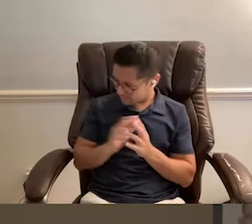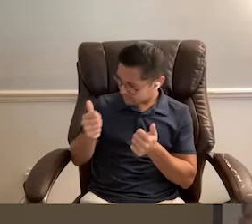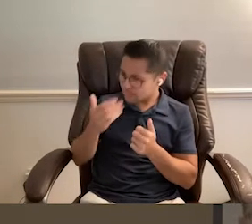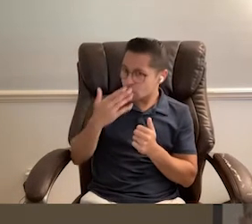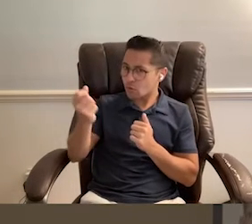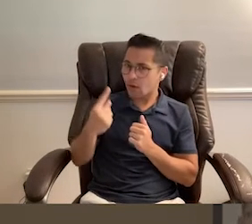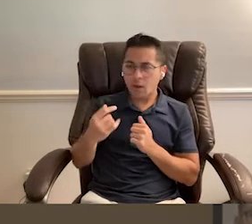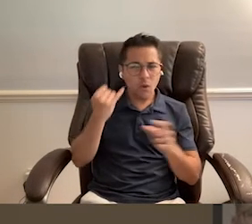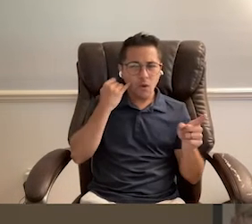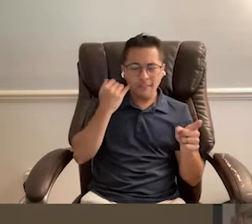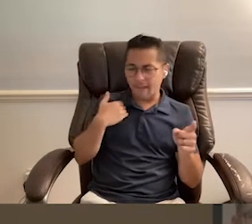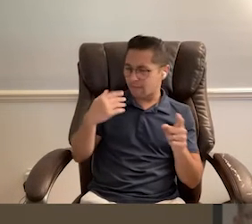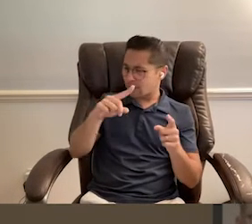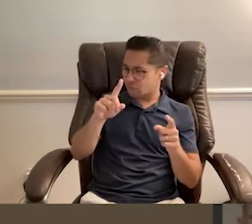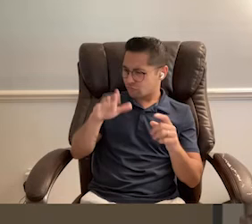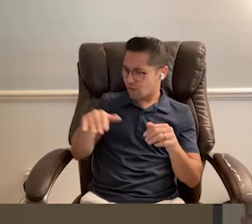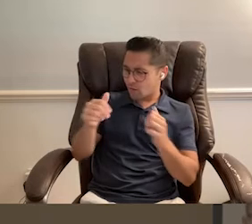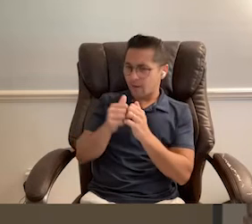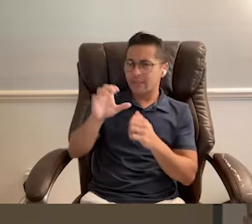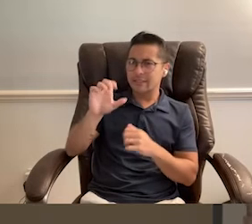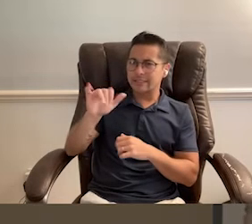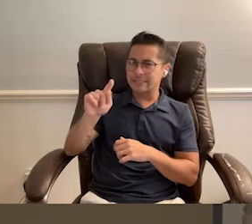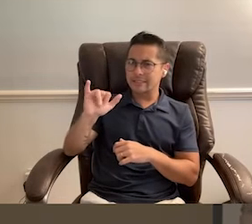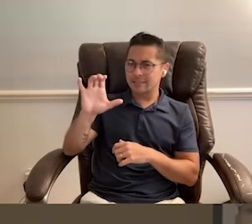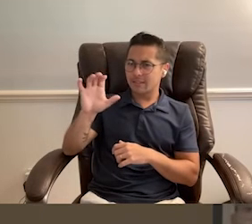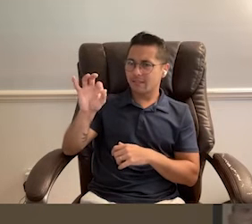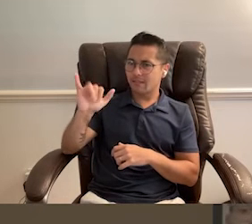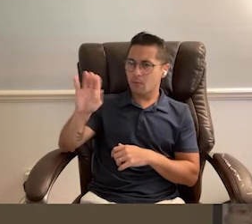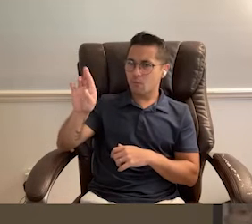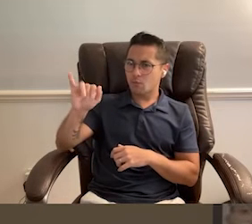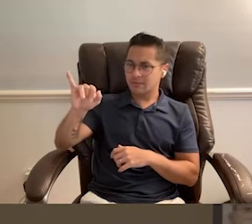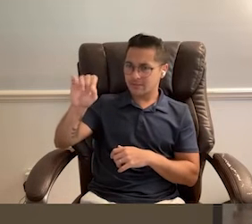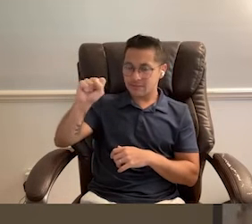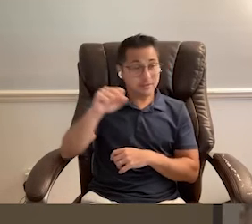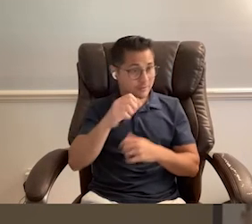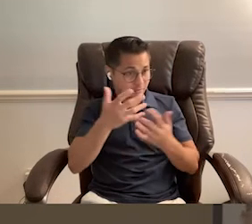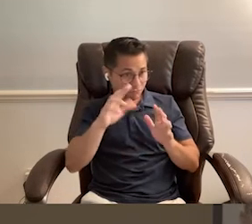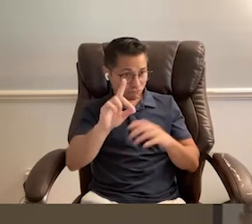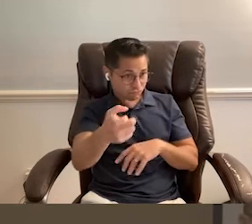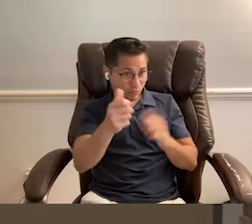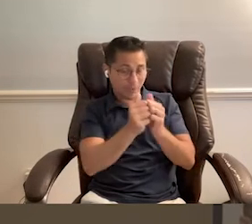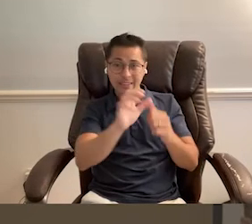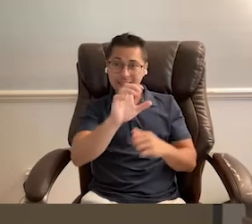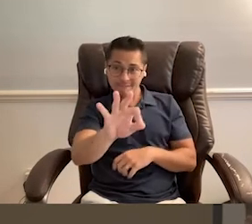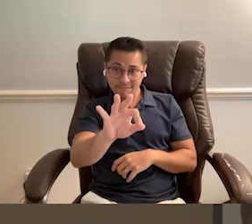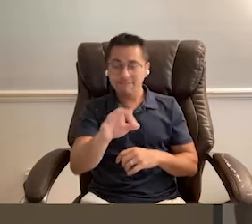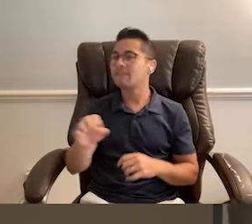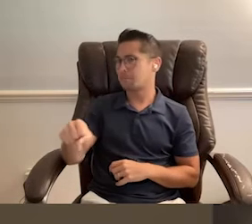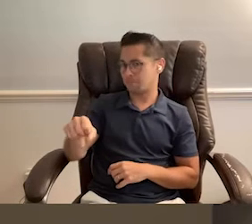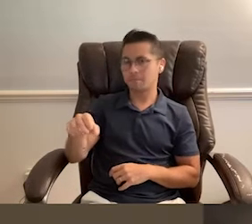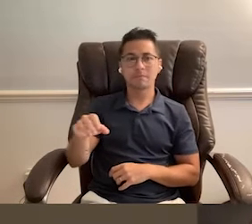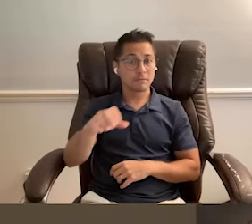cystic fibrosis, she's not disabled, but Diagnosed with CF? Pardon? Did you say CF? Yeah, Yeah, that is